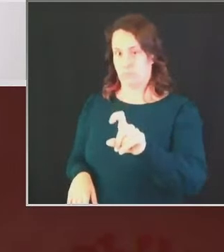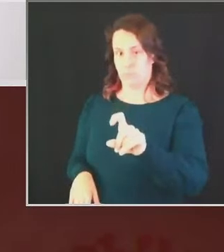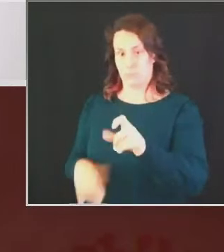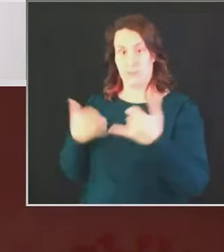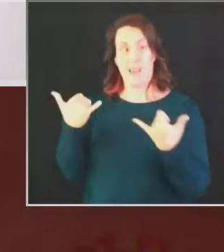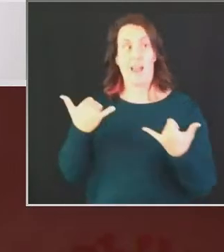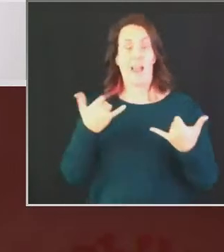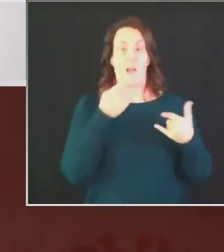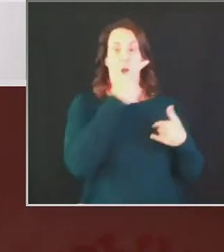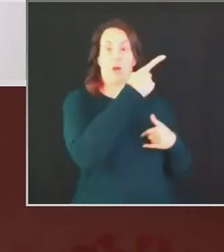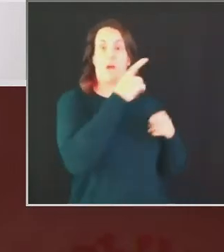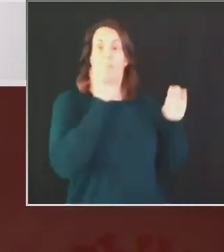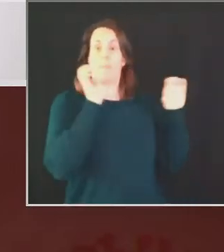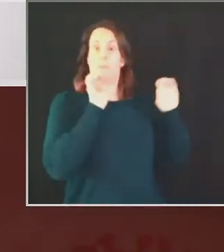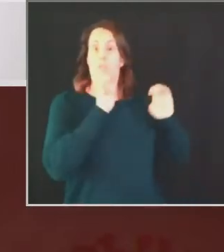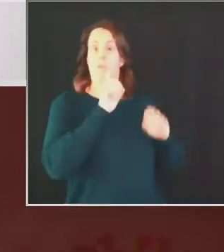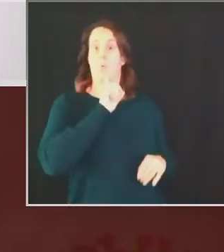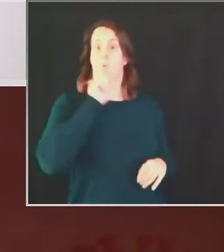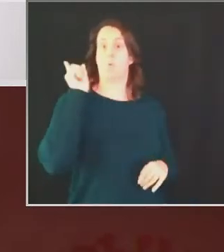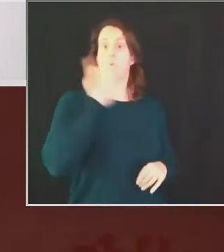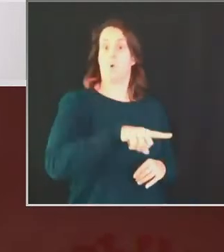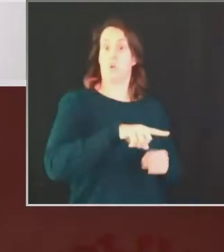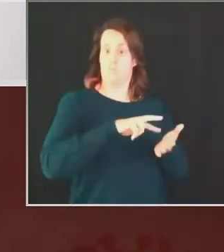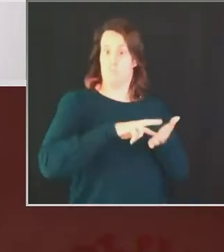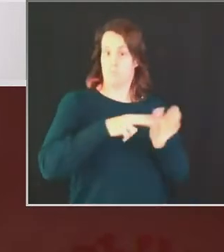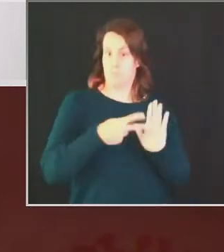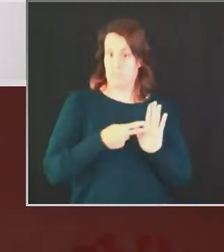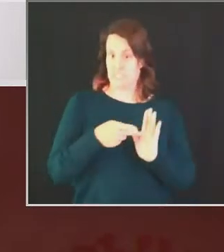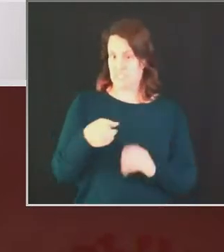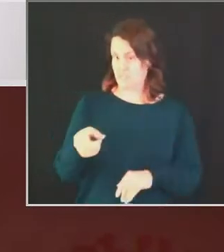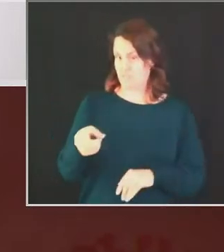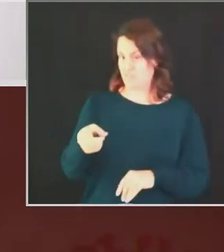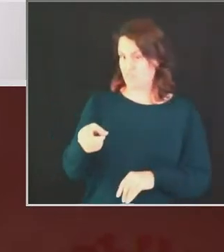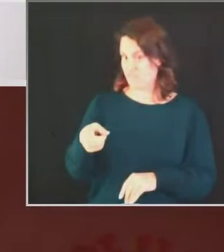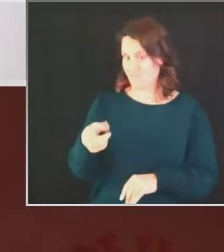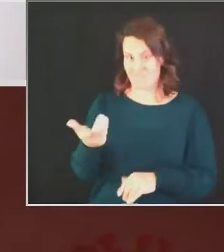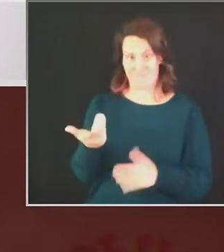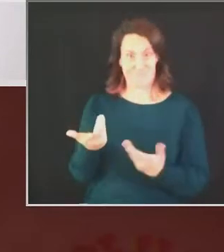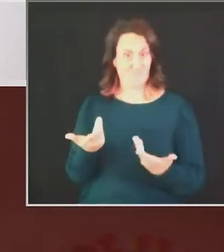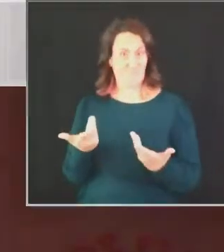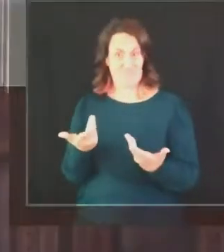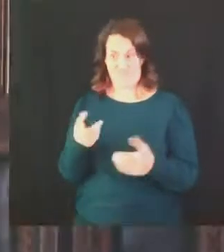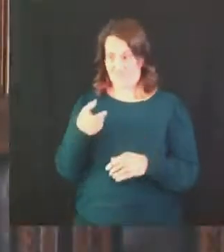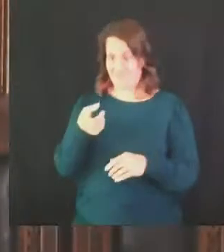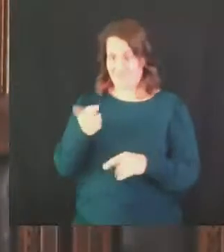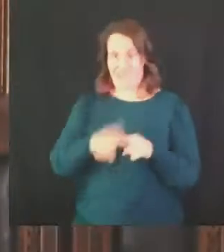possibly unaffected by said order? Certainly the order does nothing to